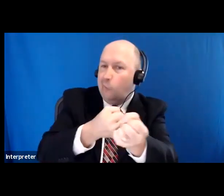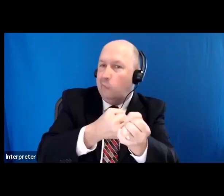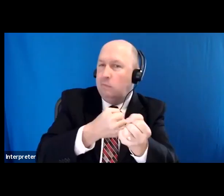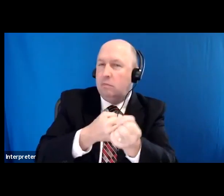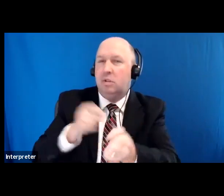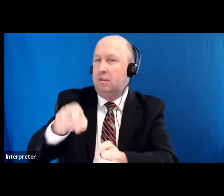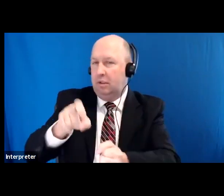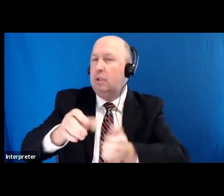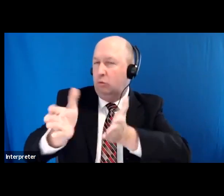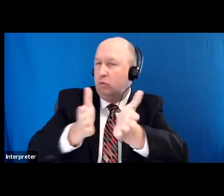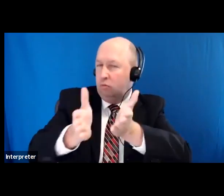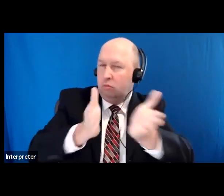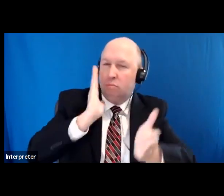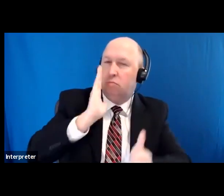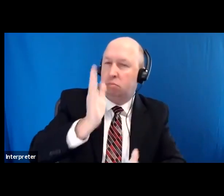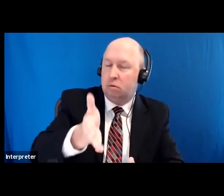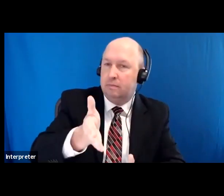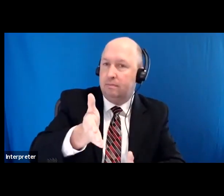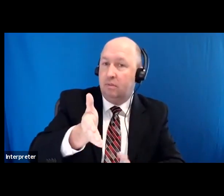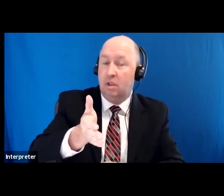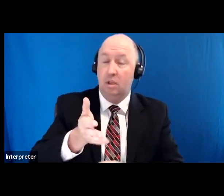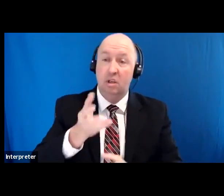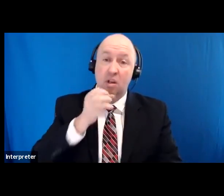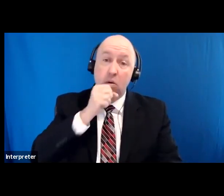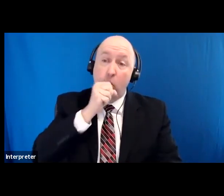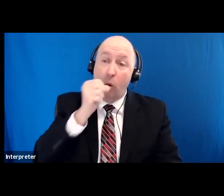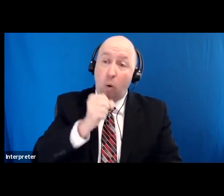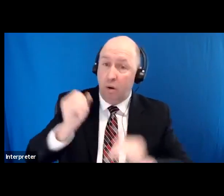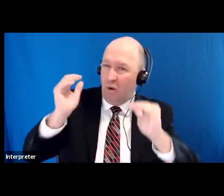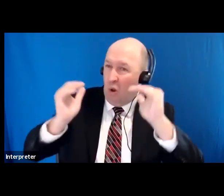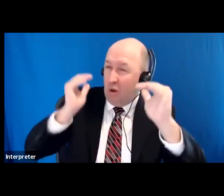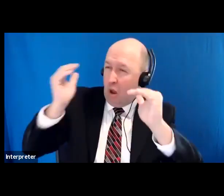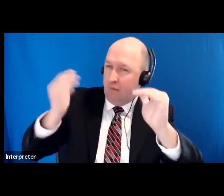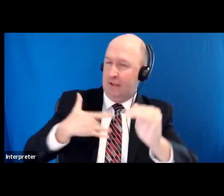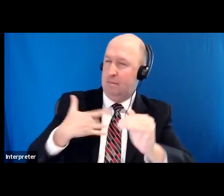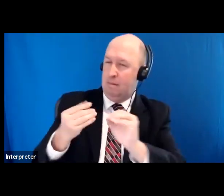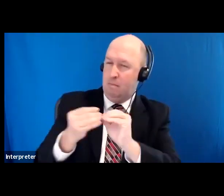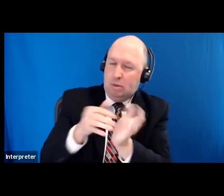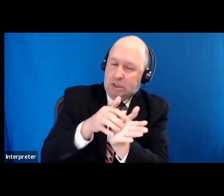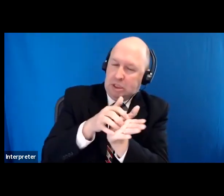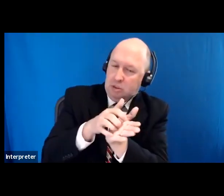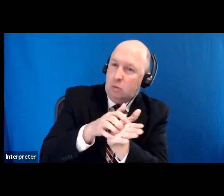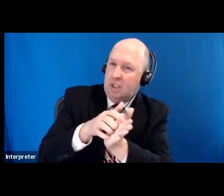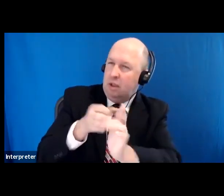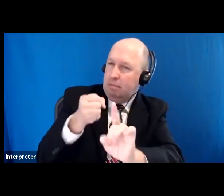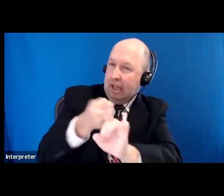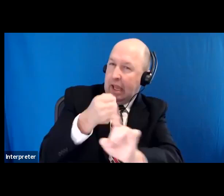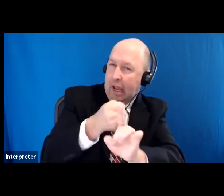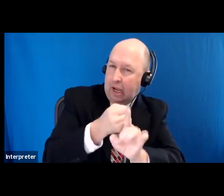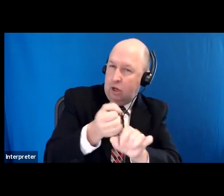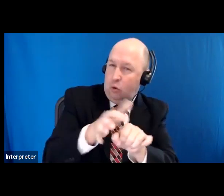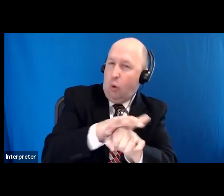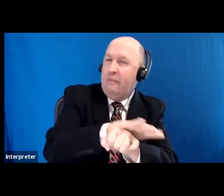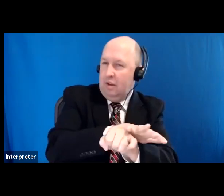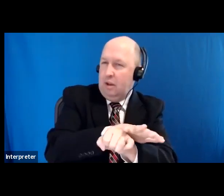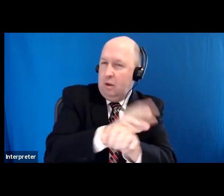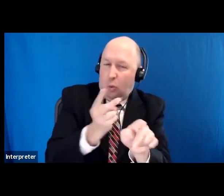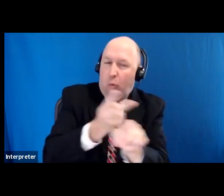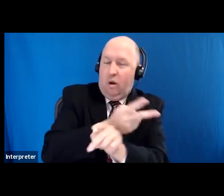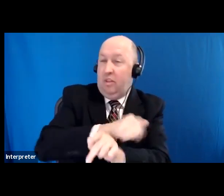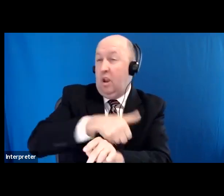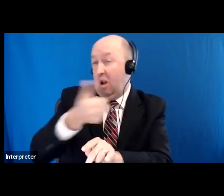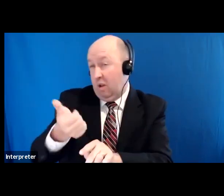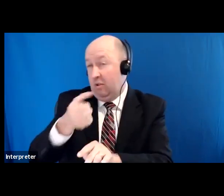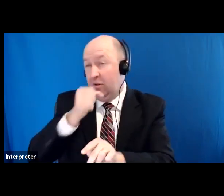or services. The older adult is more vulnerable to COVID-19 than any other age group. As a matter